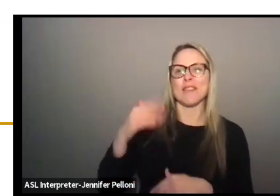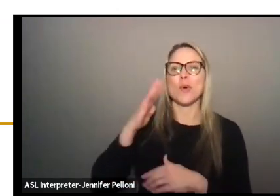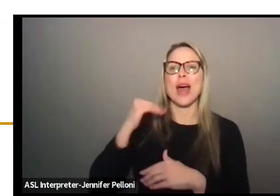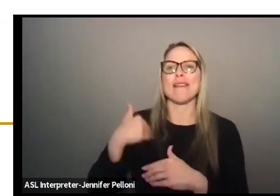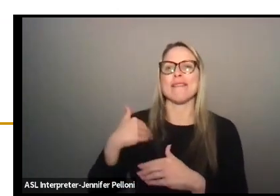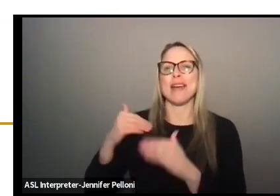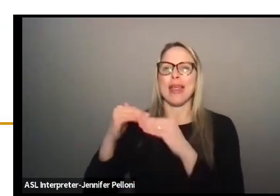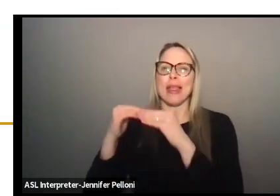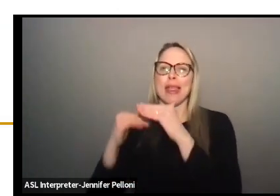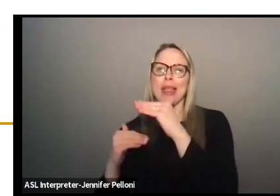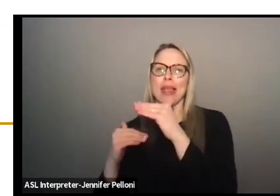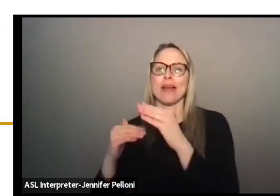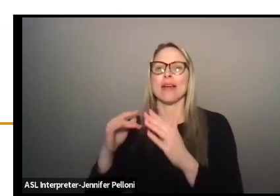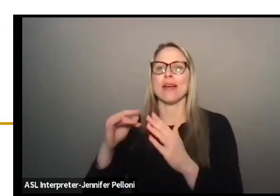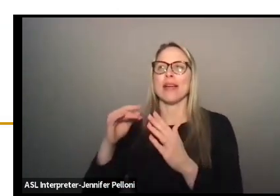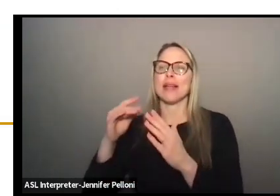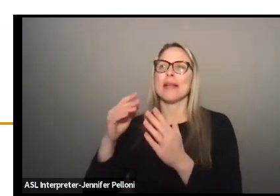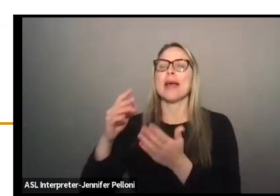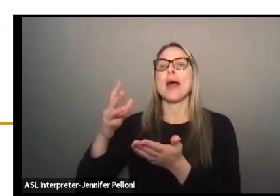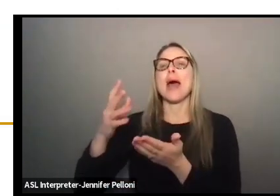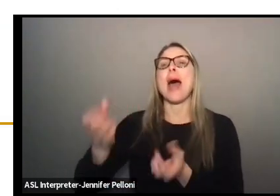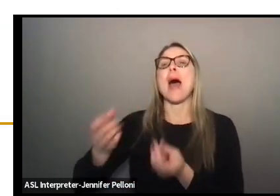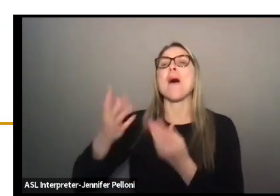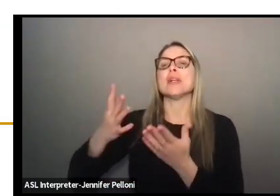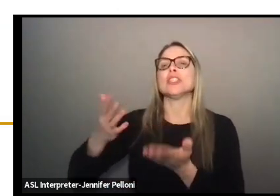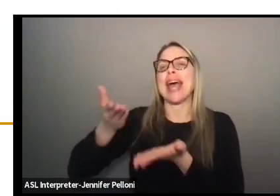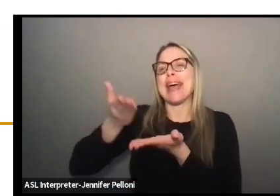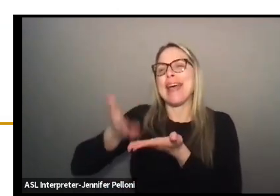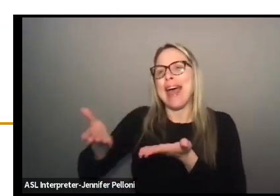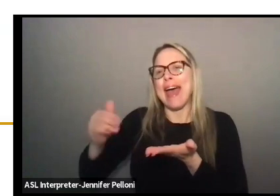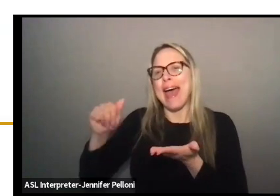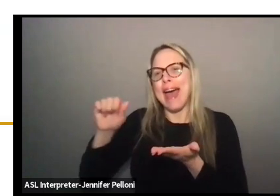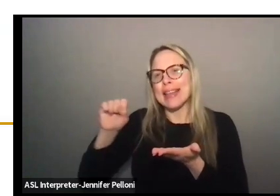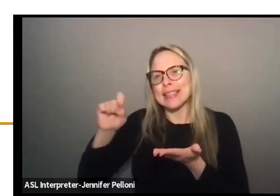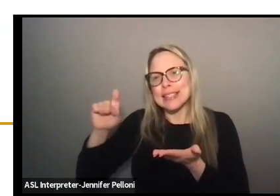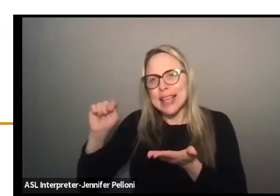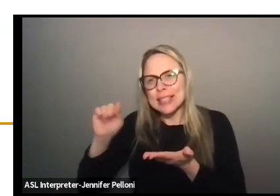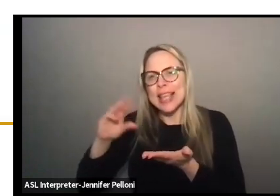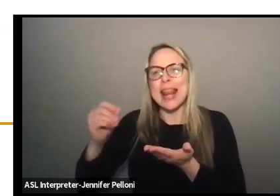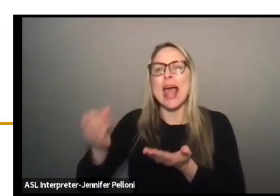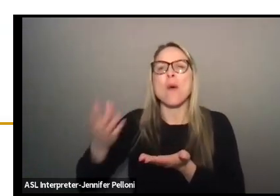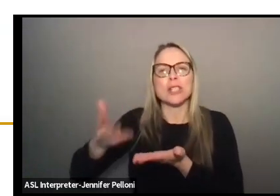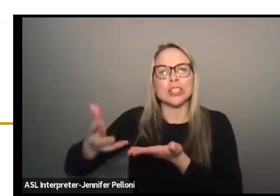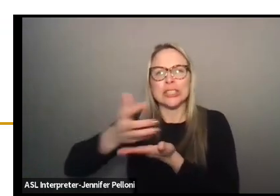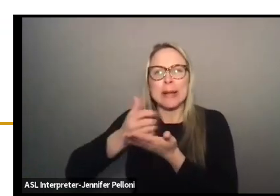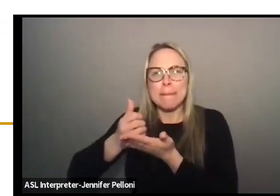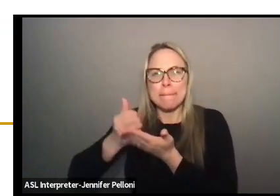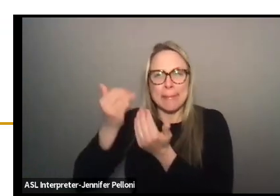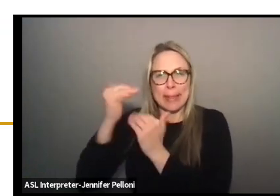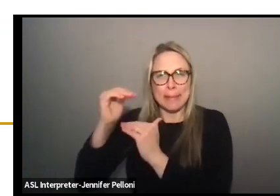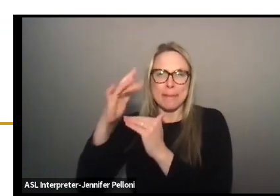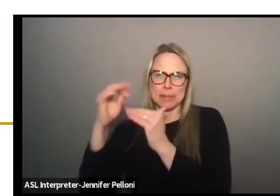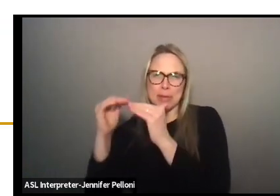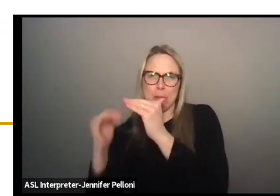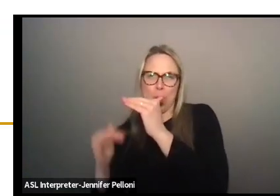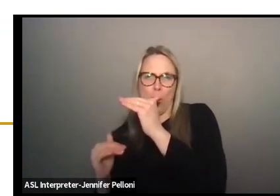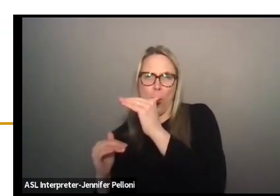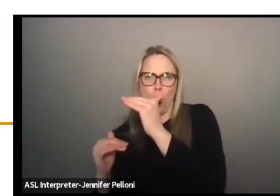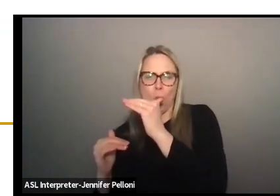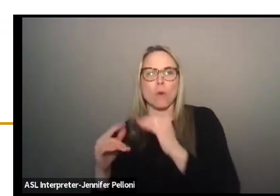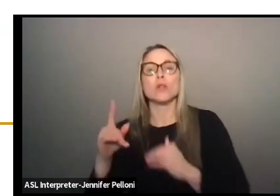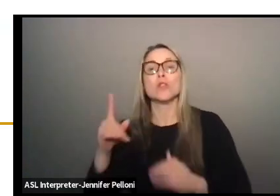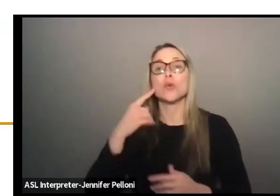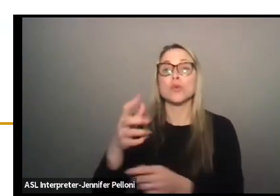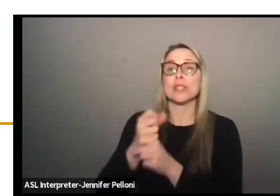asset and income limit to qualify. So in order to receive